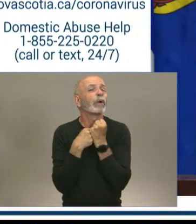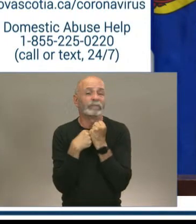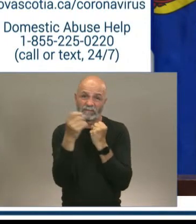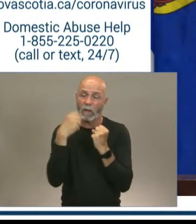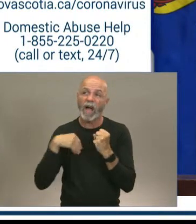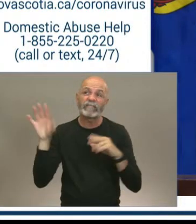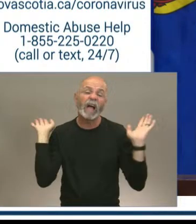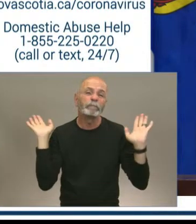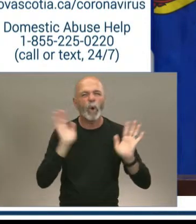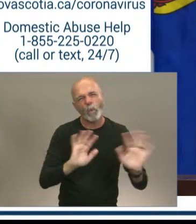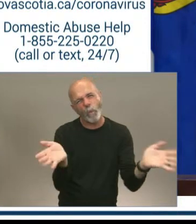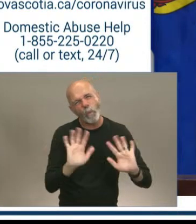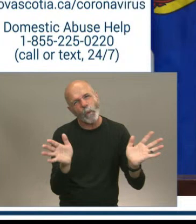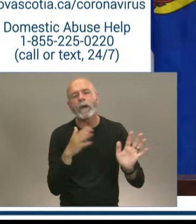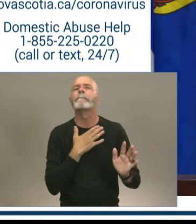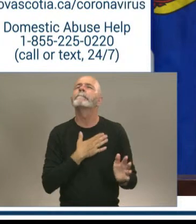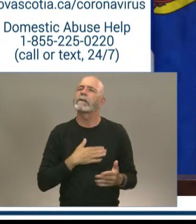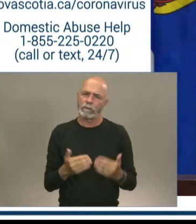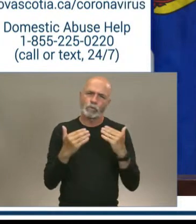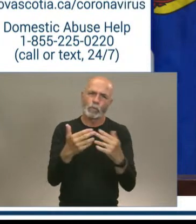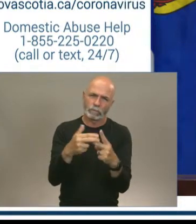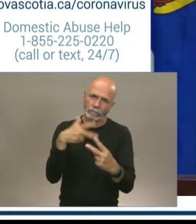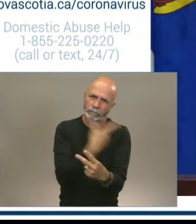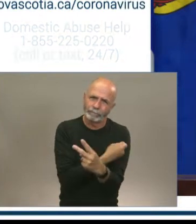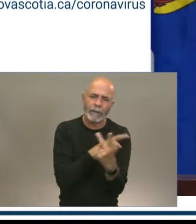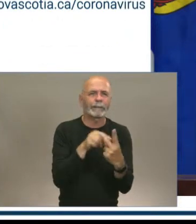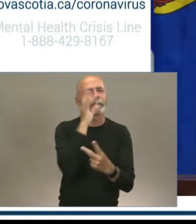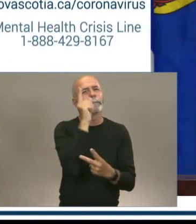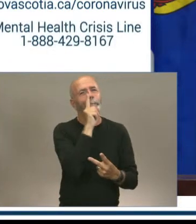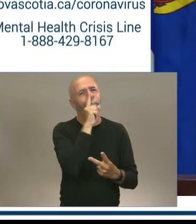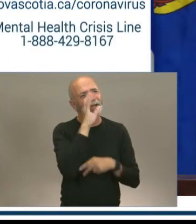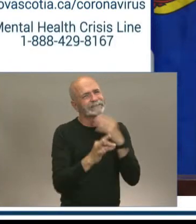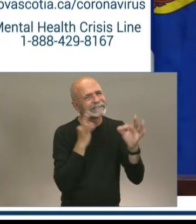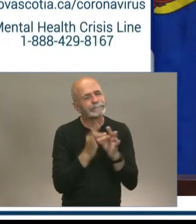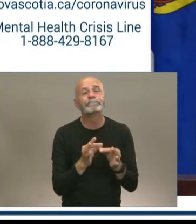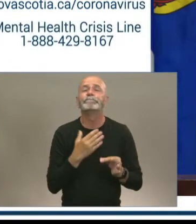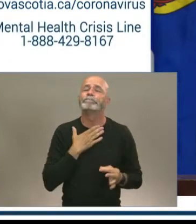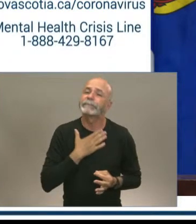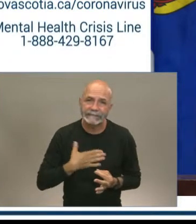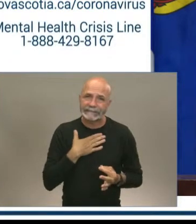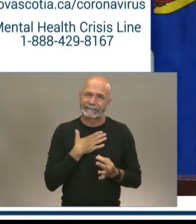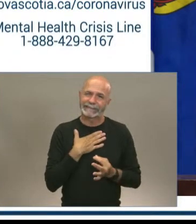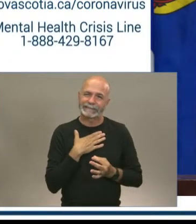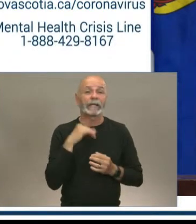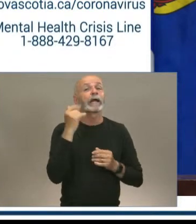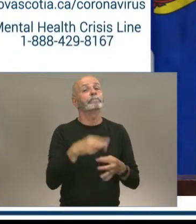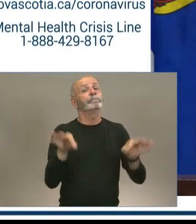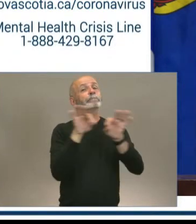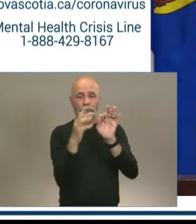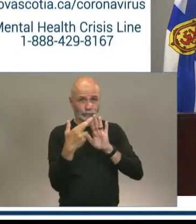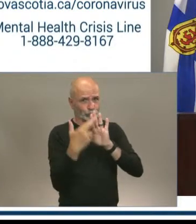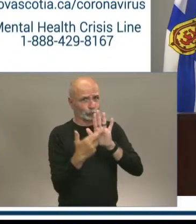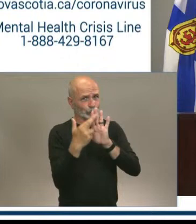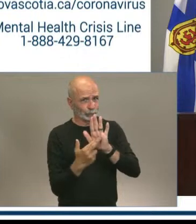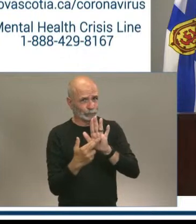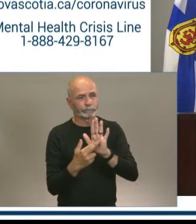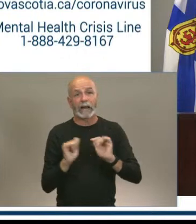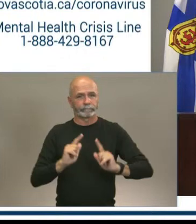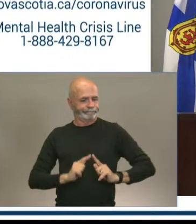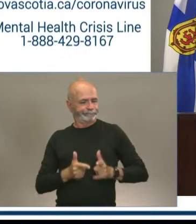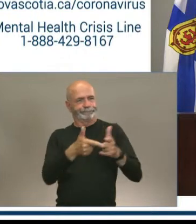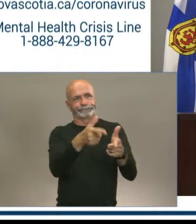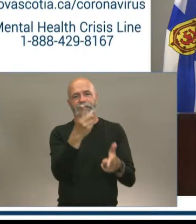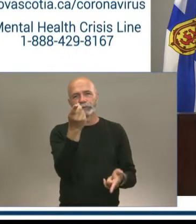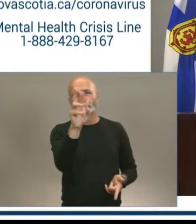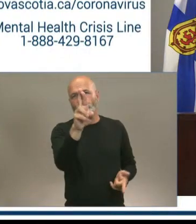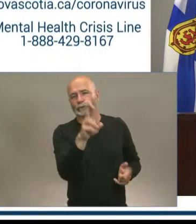get vaccinated, continue to get tested as we open up, and continue to follow the protocols. I'll turn it over to Dr. Strang.